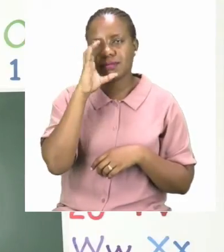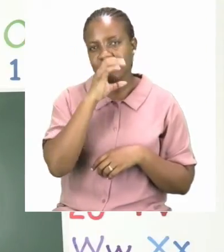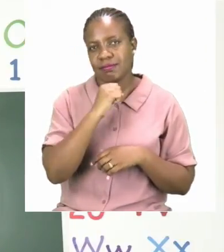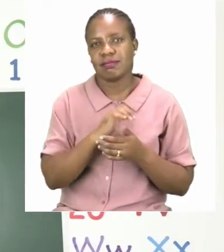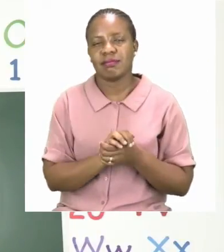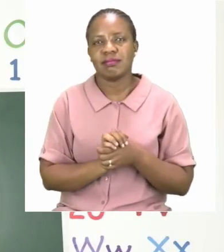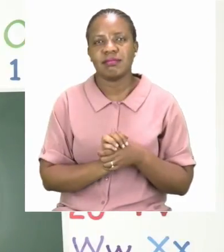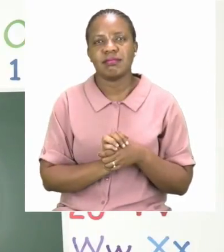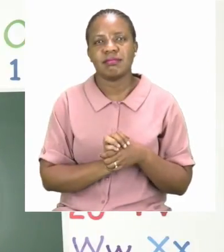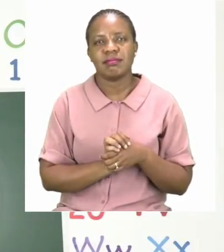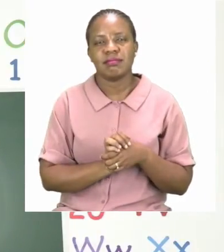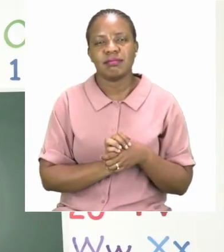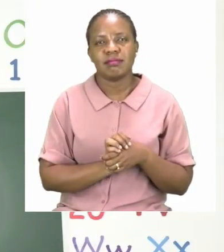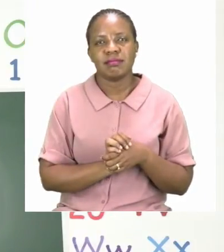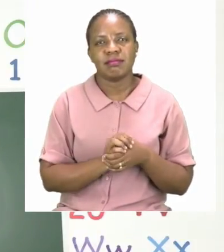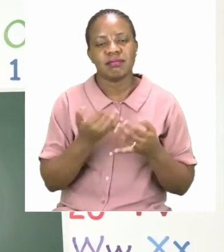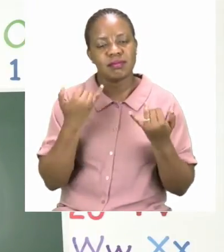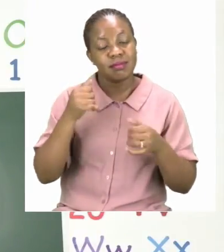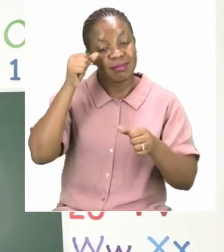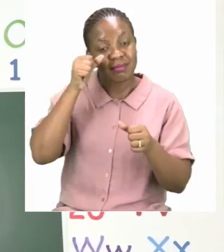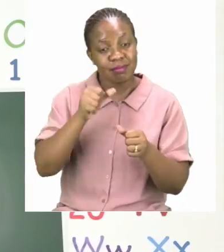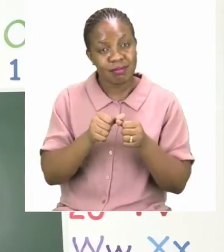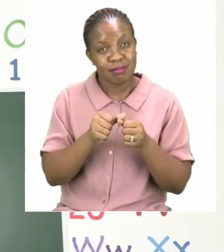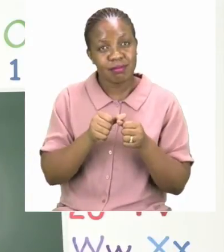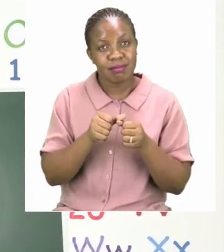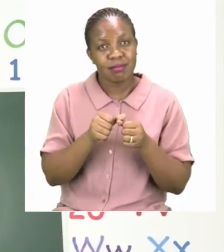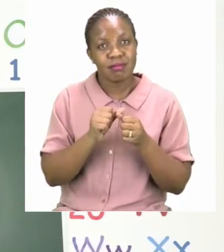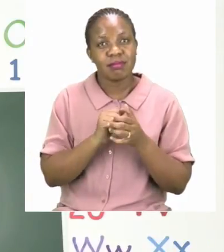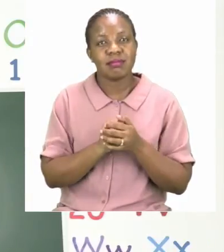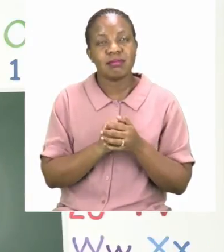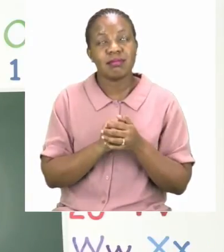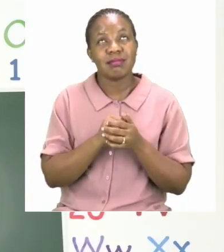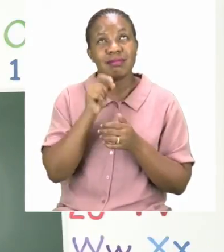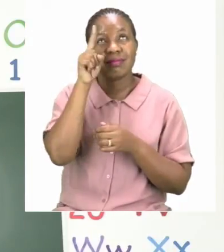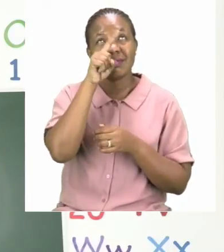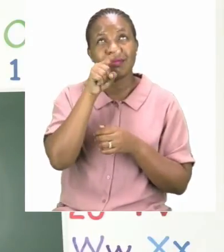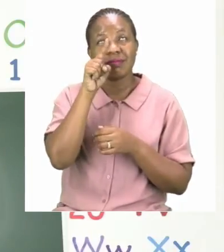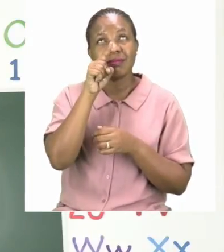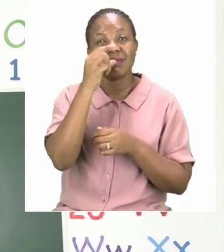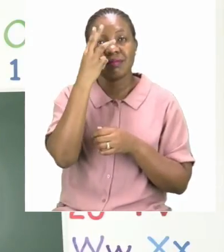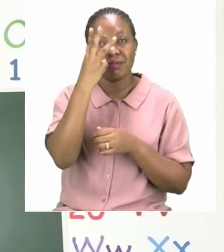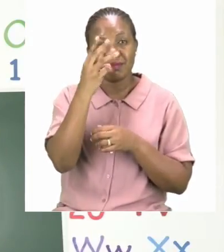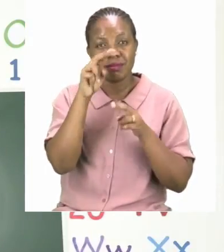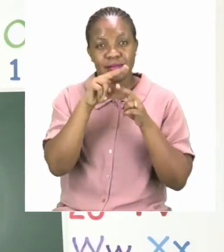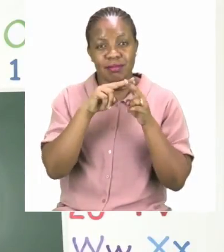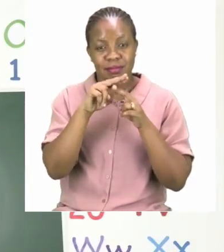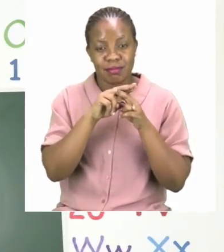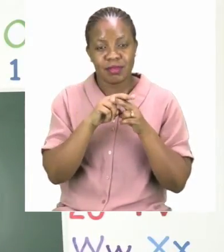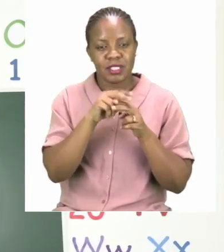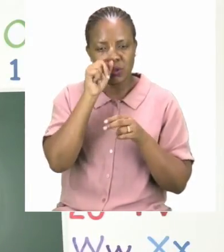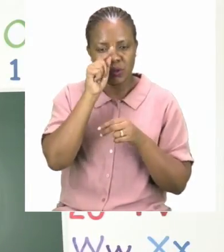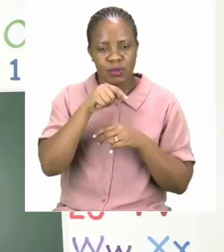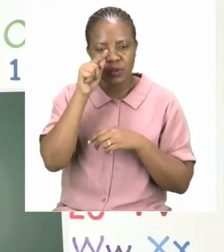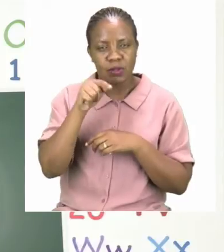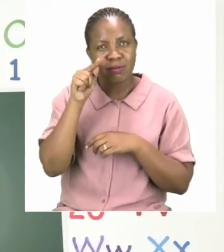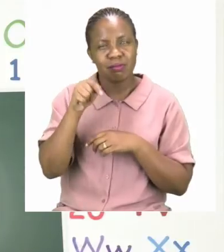be here. Now remember, we start with the top number and write the sticks down.